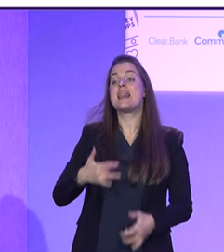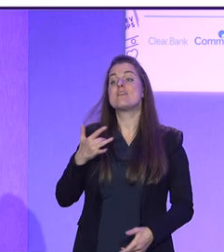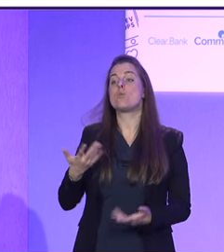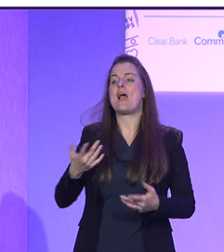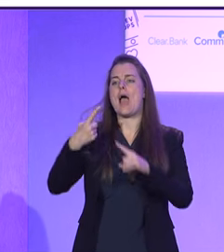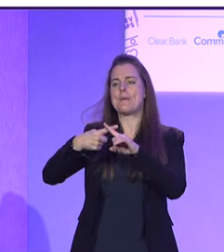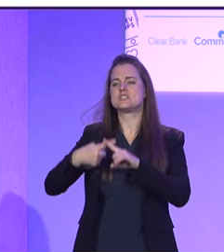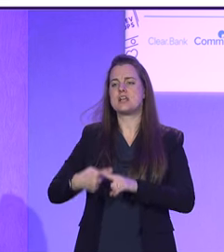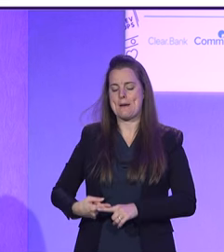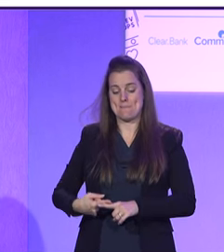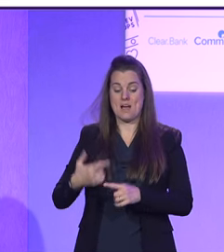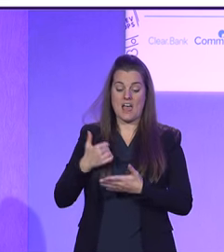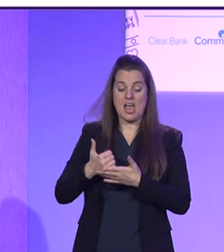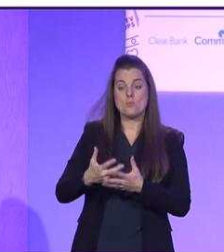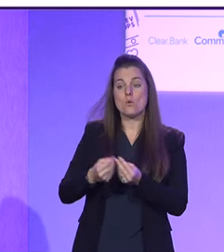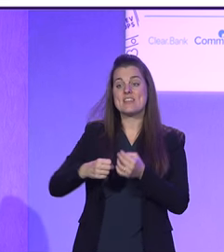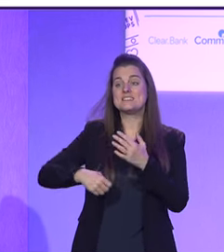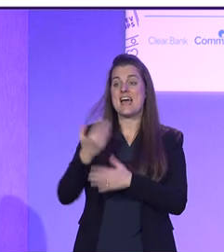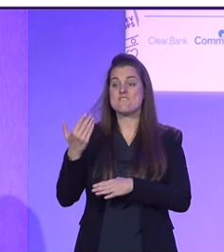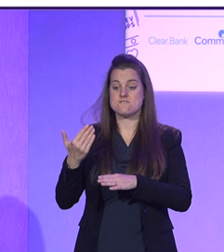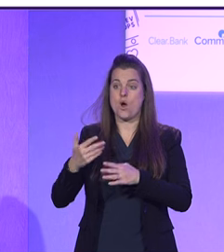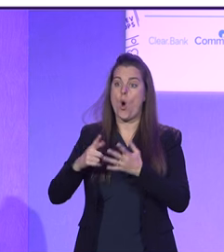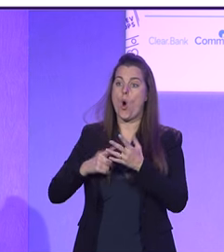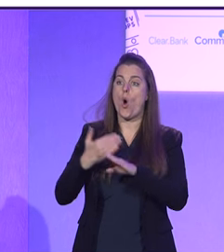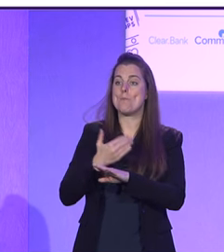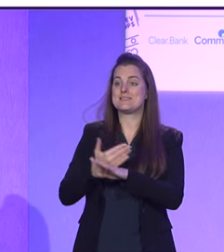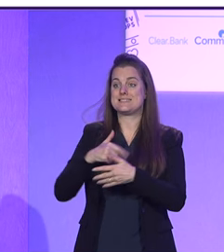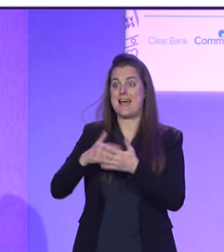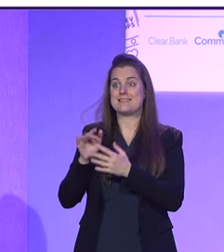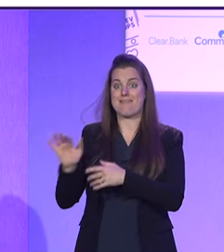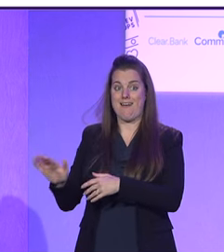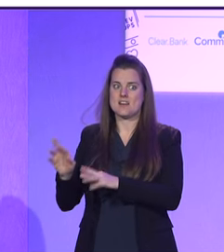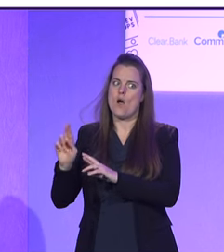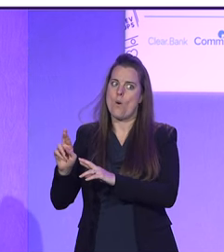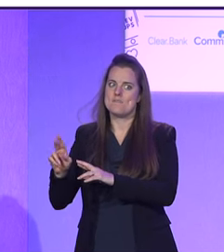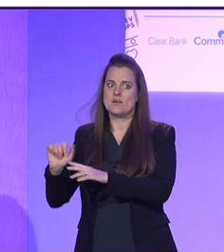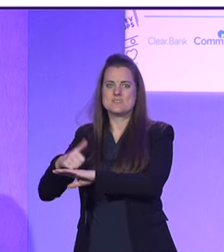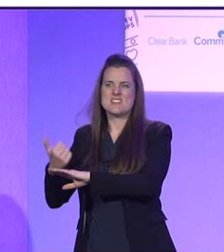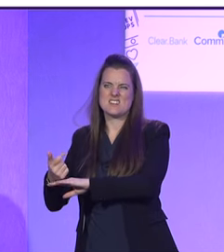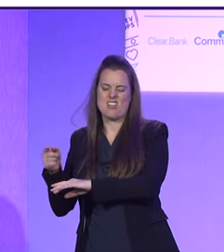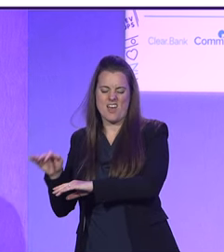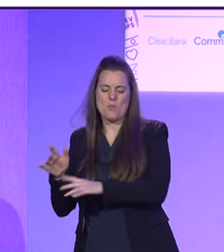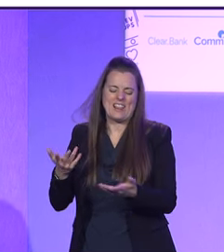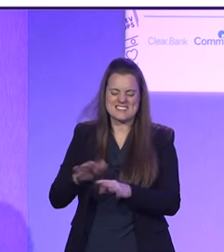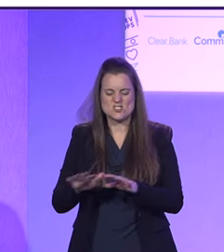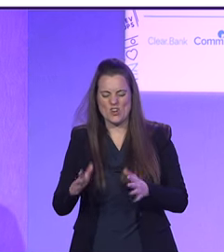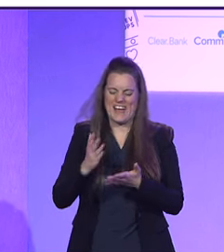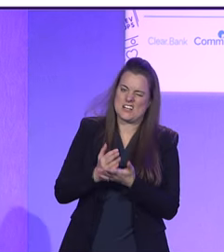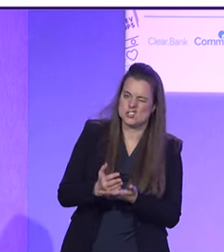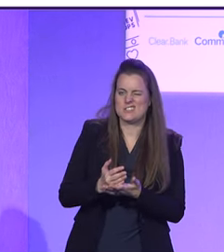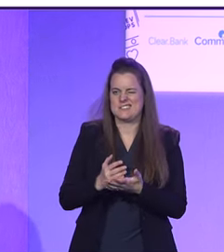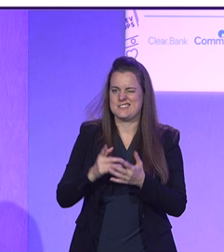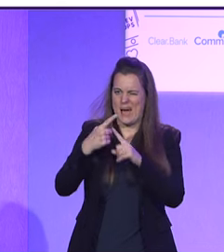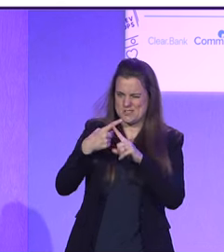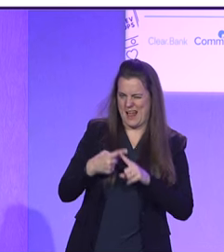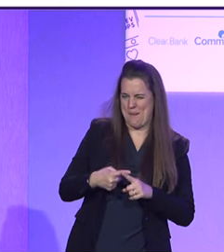I help out with the DevOpsDays team there, and we're having DevOpsDays Eindhoven very soon. It's not Amsterdam, it's close enough. If you close your eyes, you